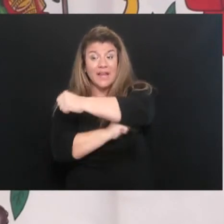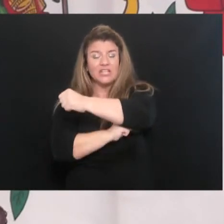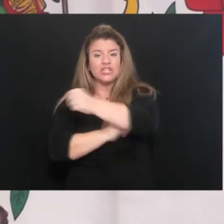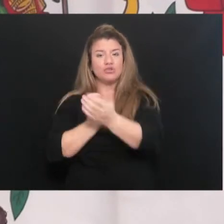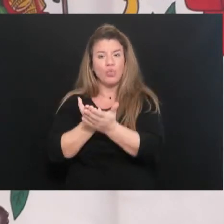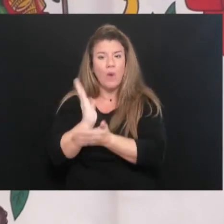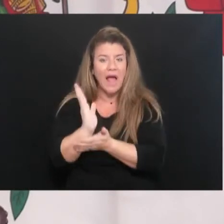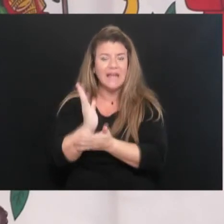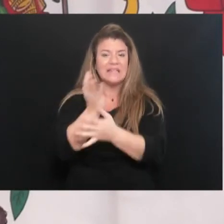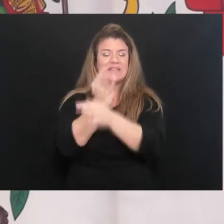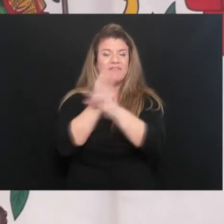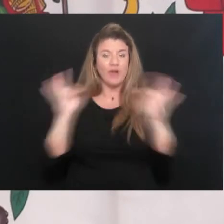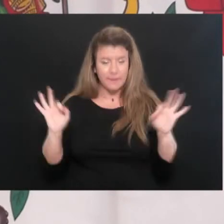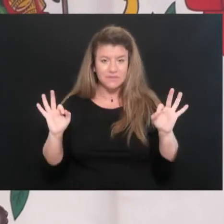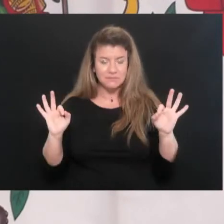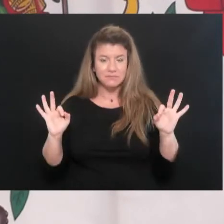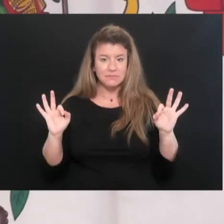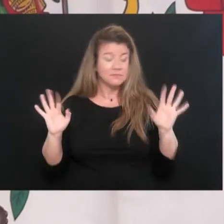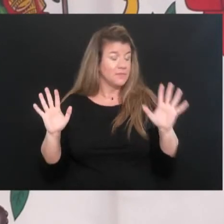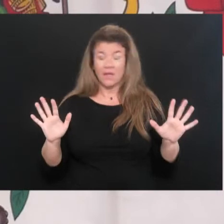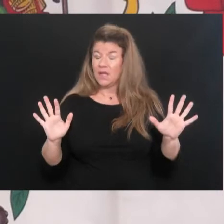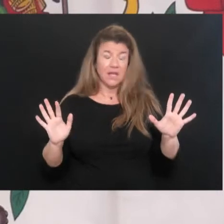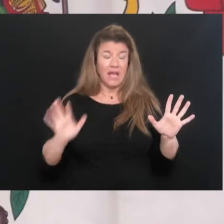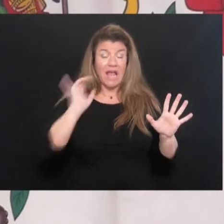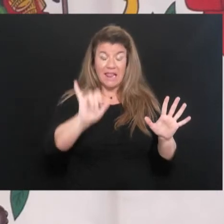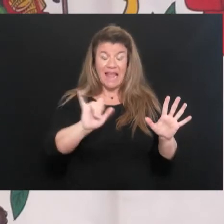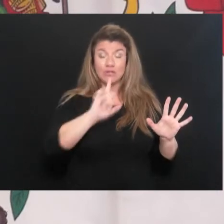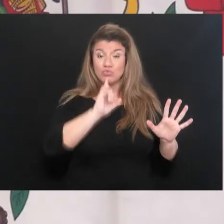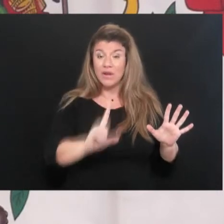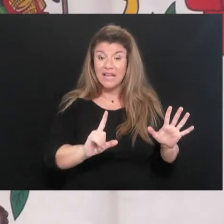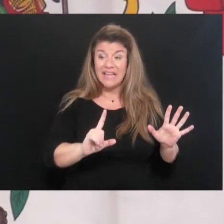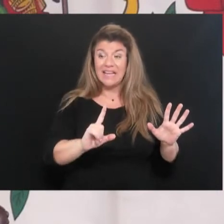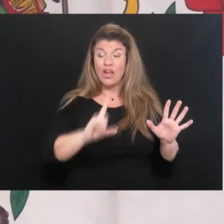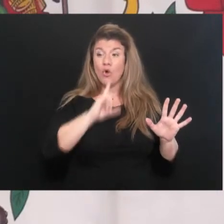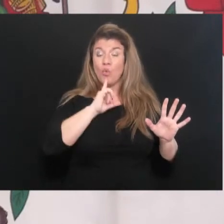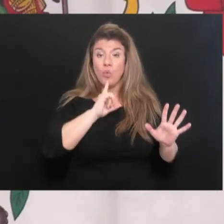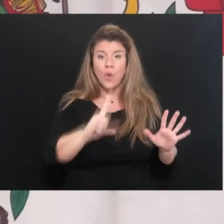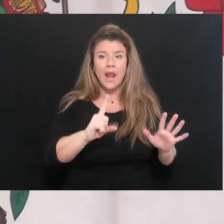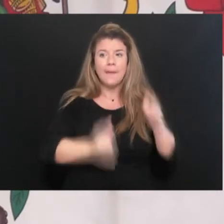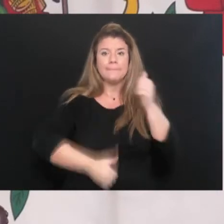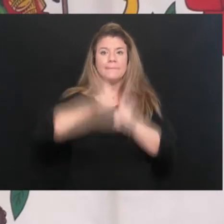and freedoms, and that's really the